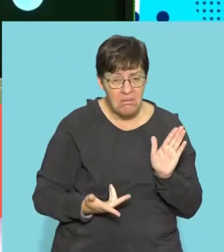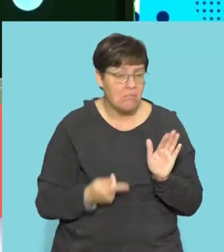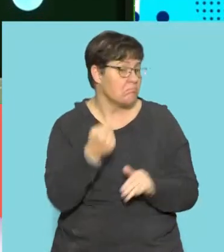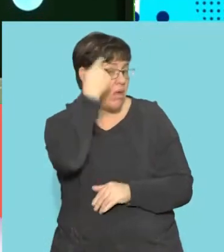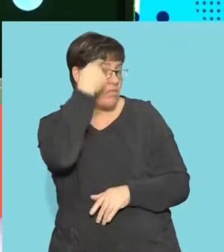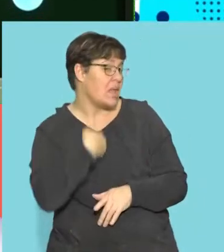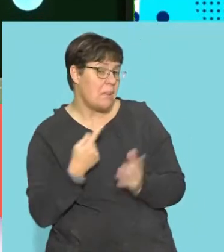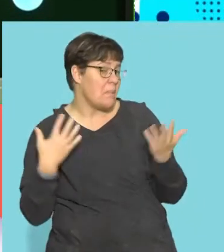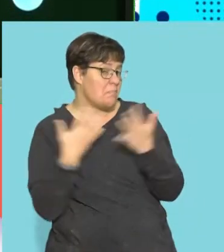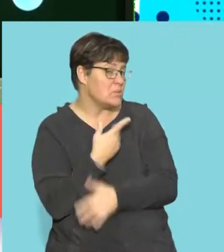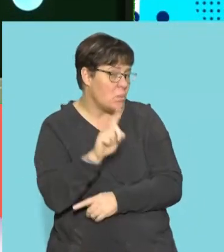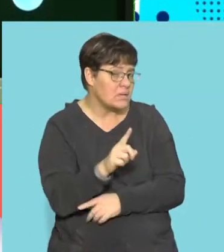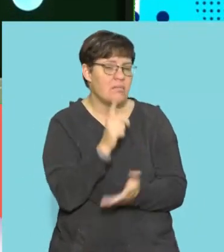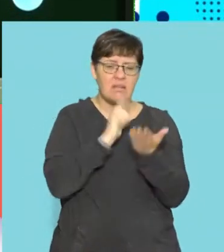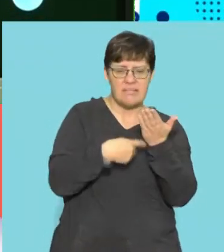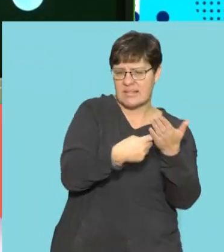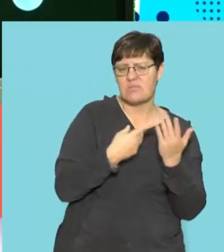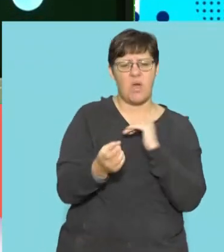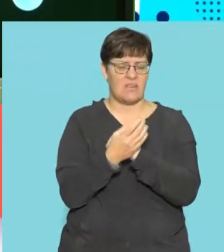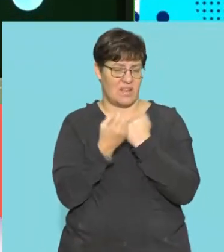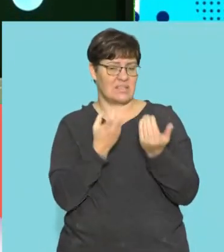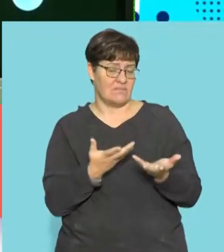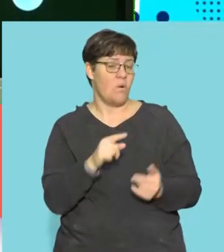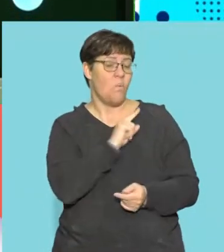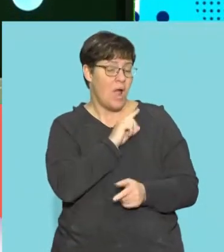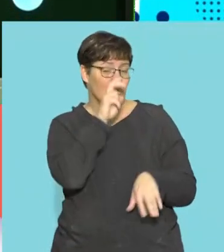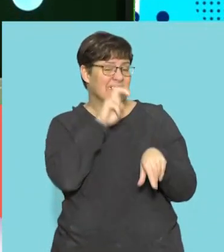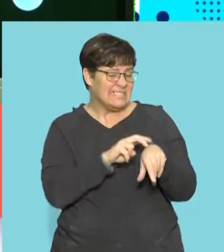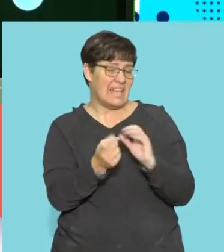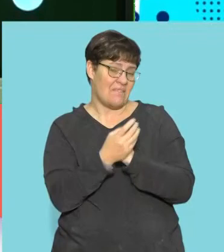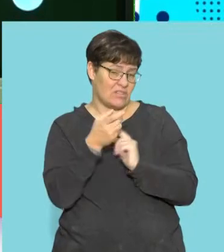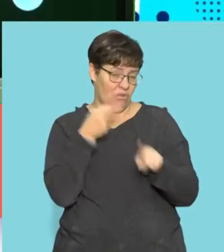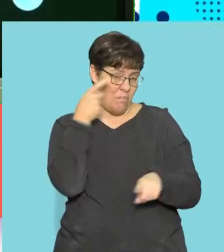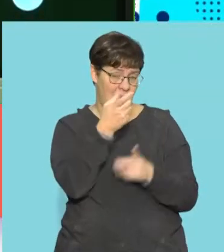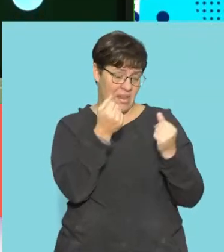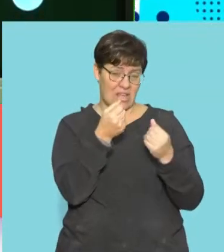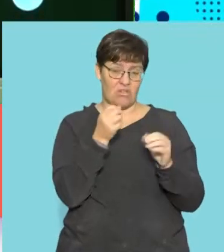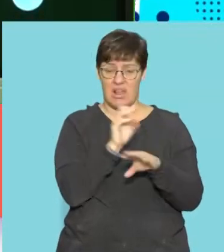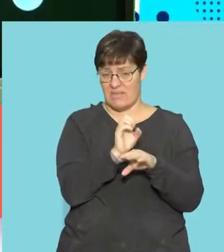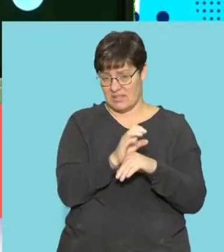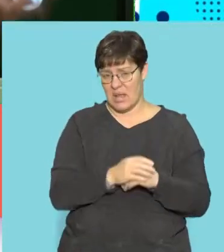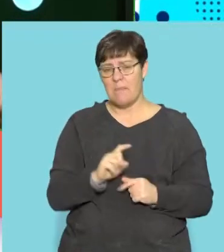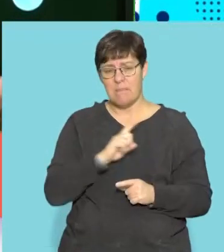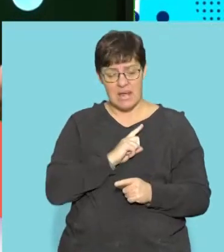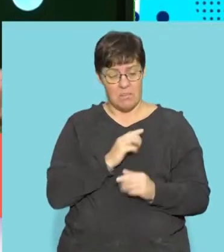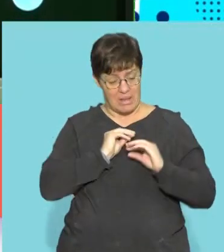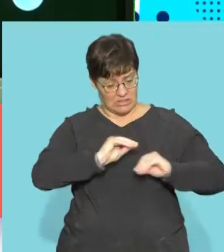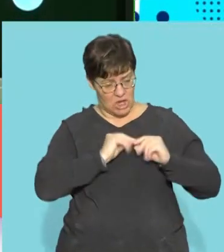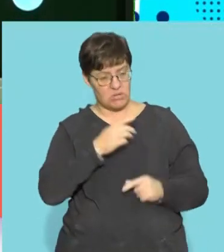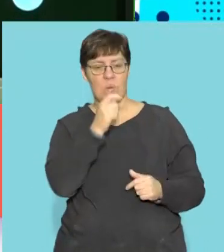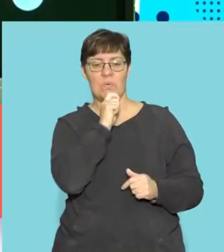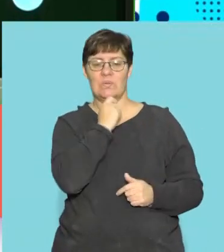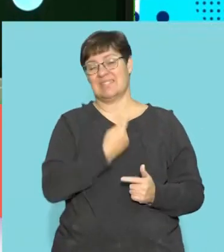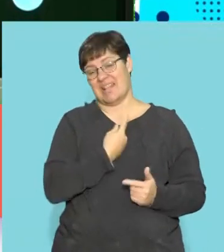this okay? What do you think I am missing? And then they can give you the advice, because you do need them. But you can always just use the financial maths that